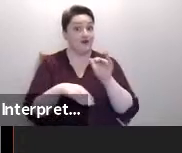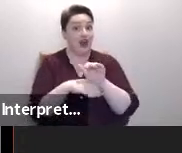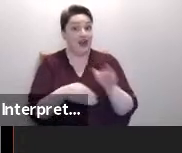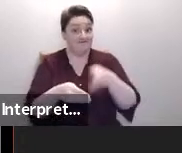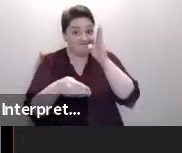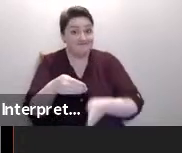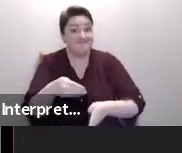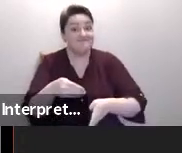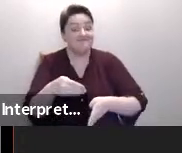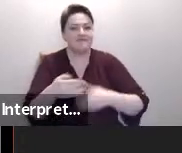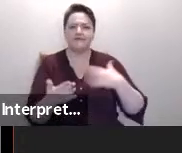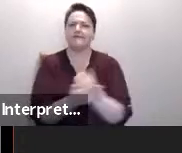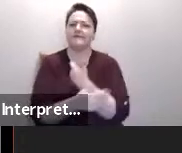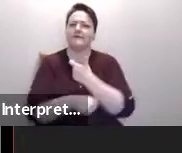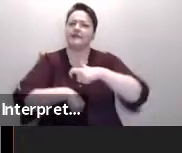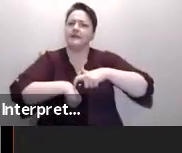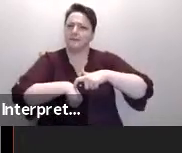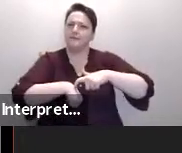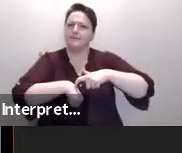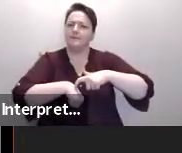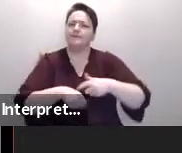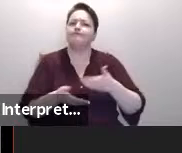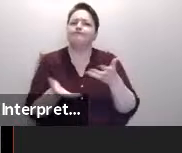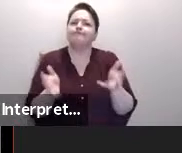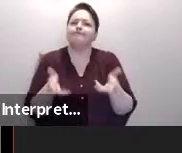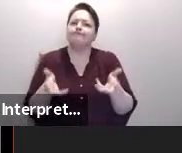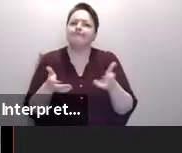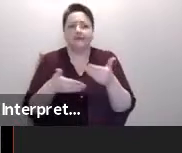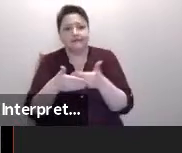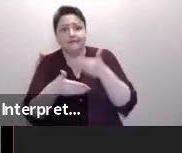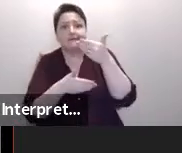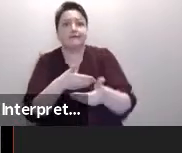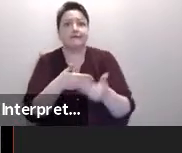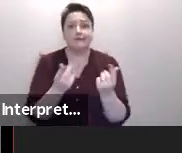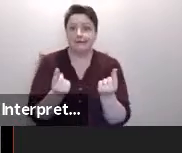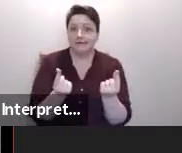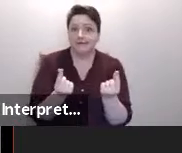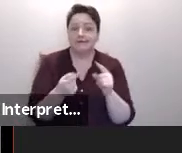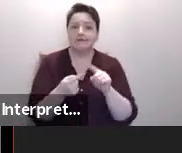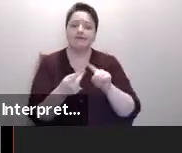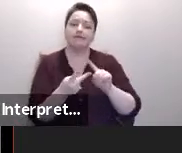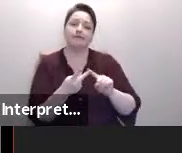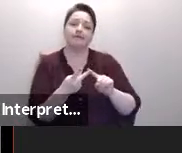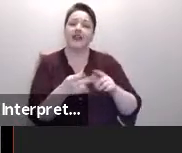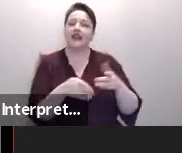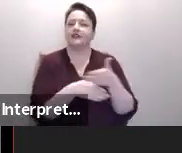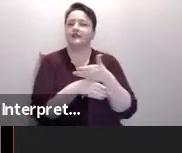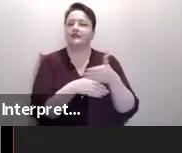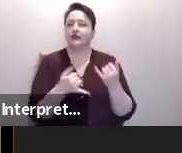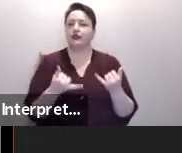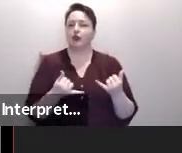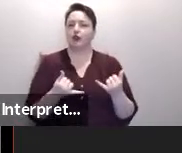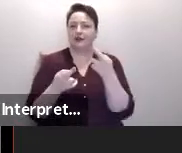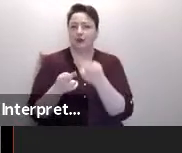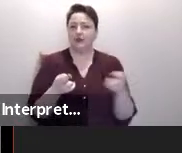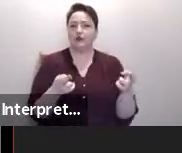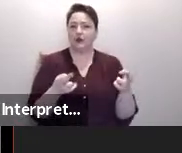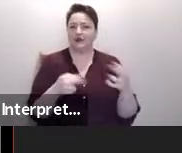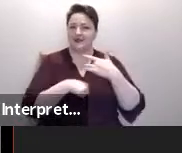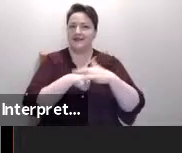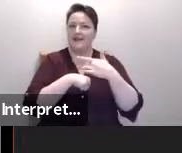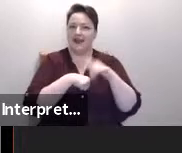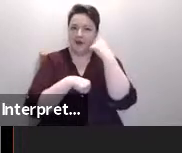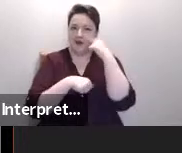some time to talk about some of our next steps, as well as share some of our current resources that are available to you